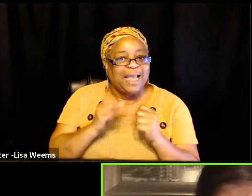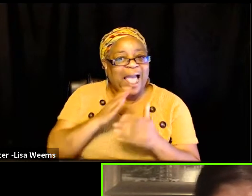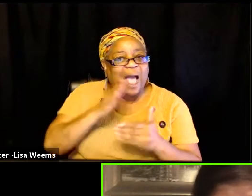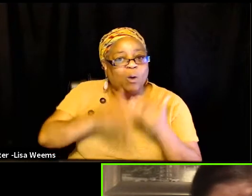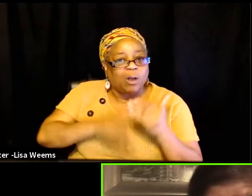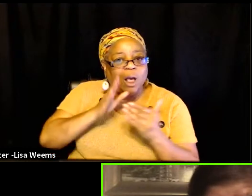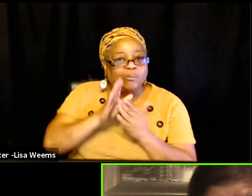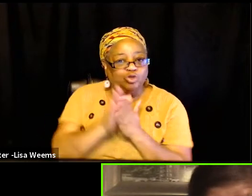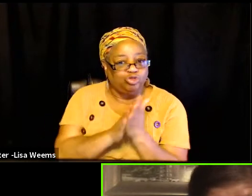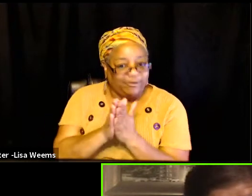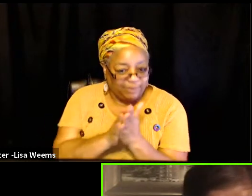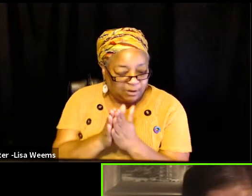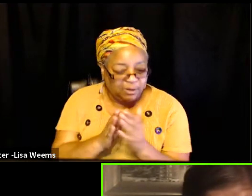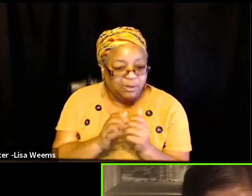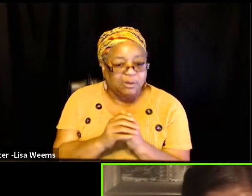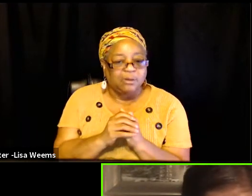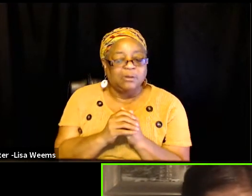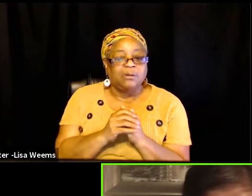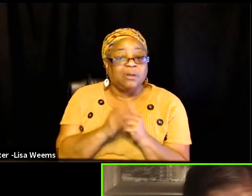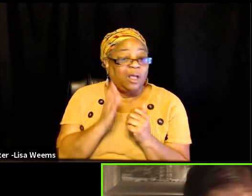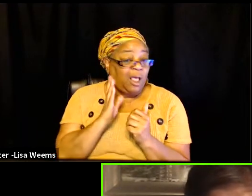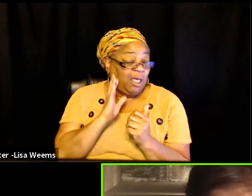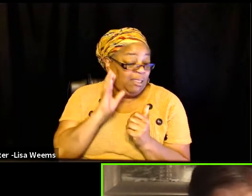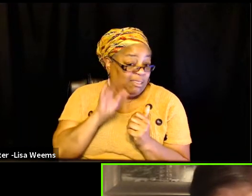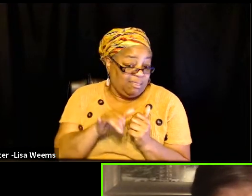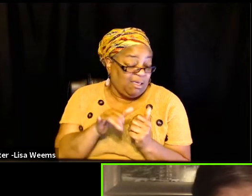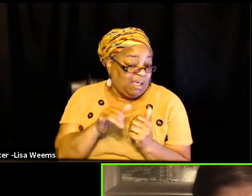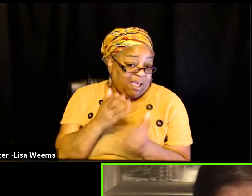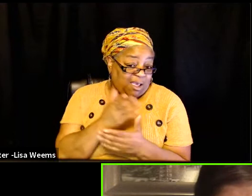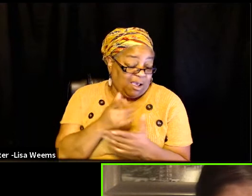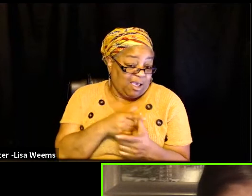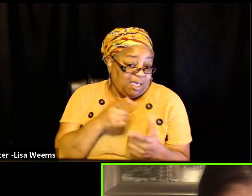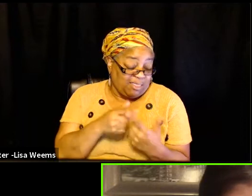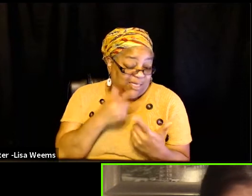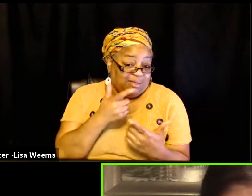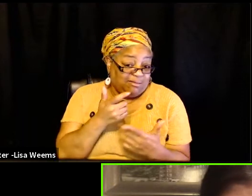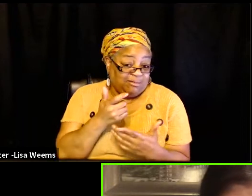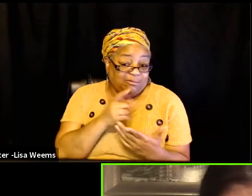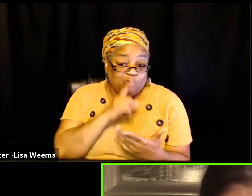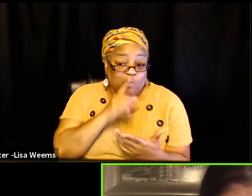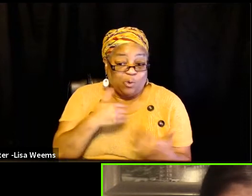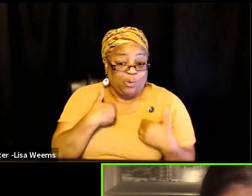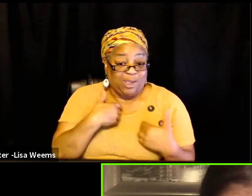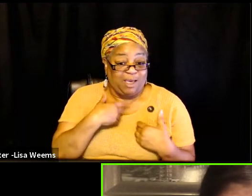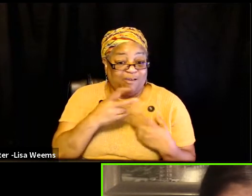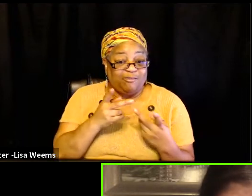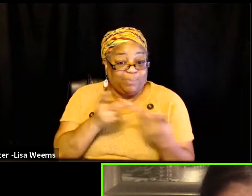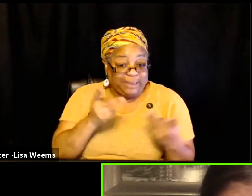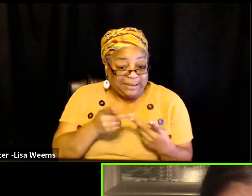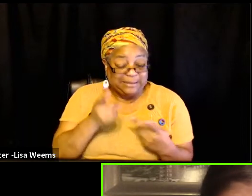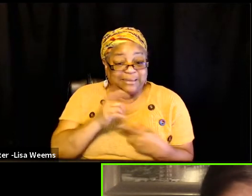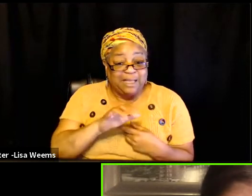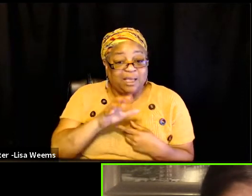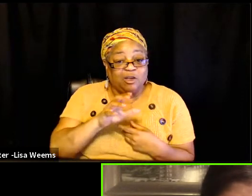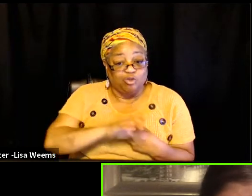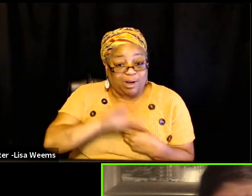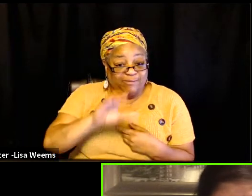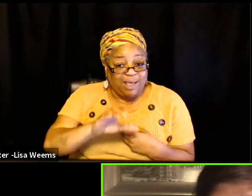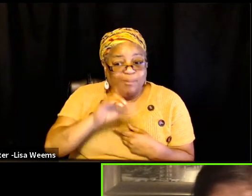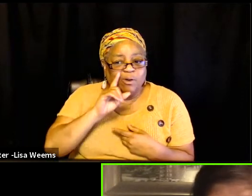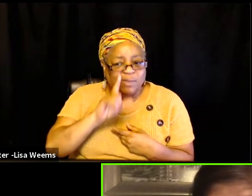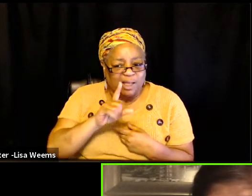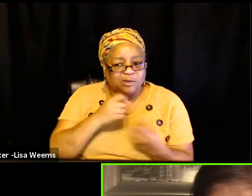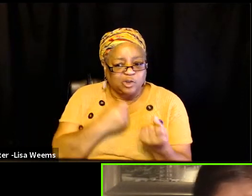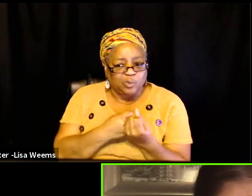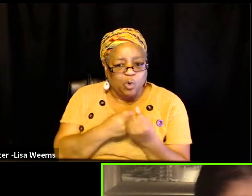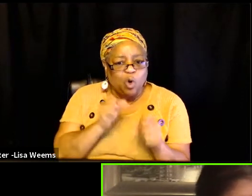artwork. And then there are places like creative capital that are interested in supporting works that are in development that but have